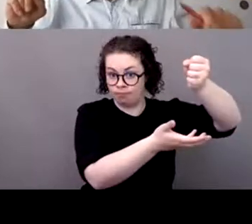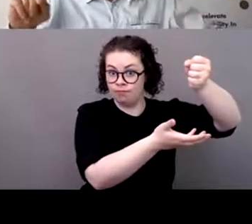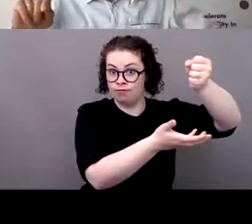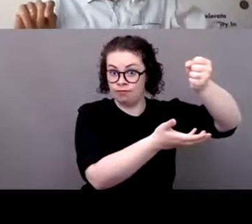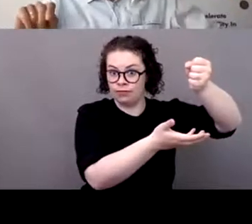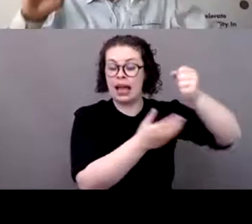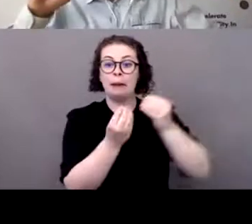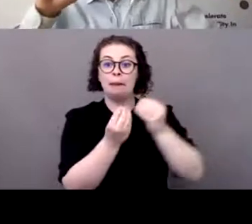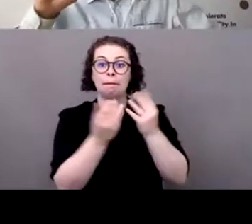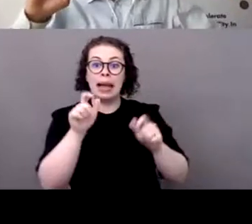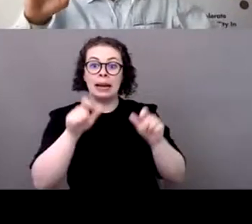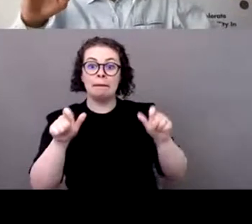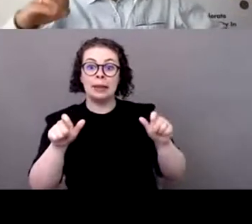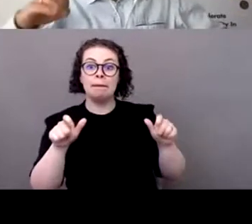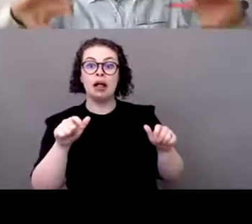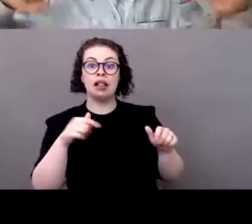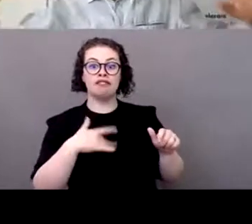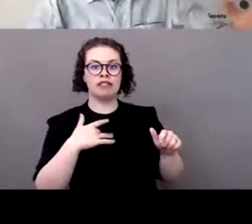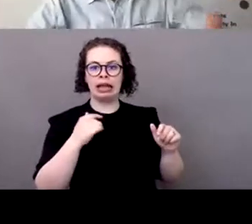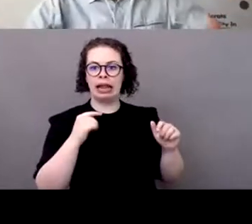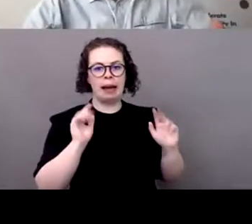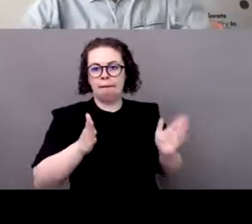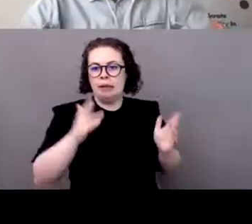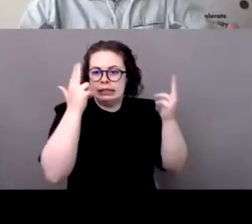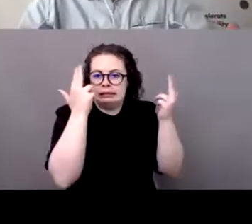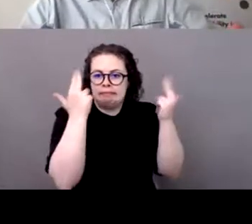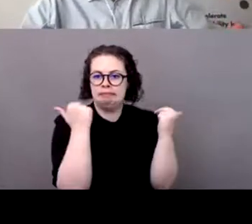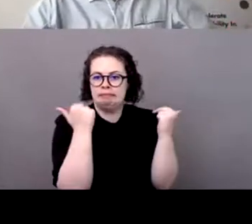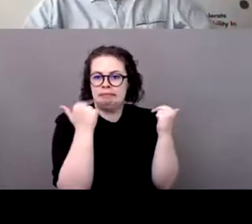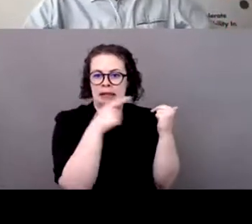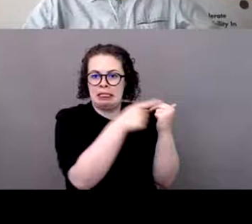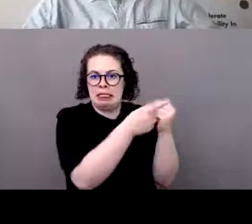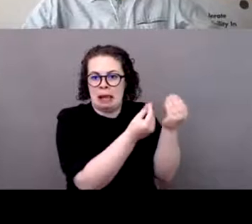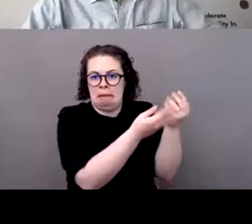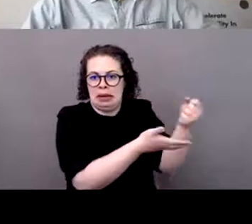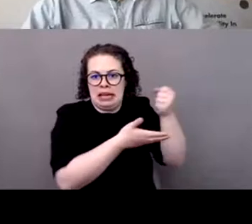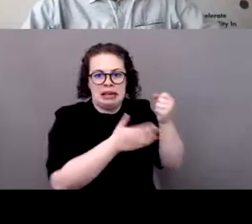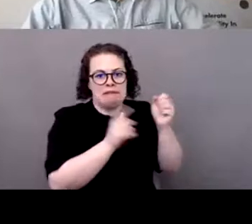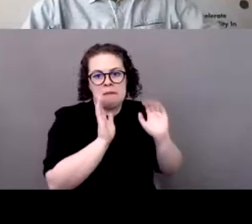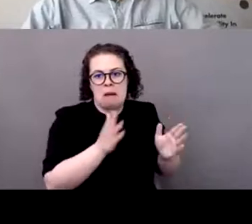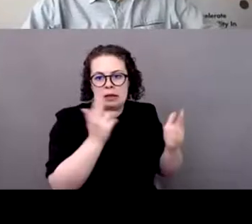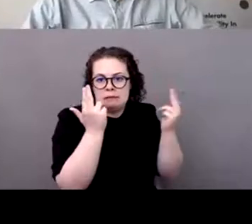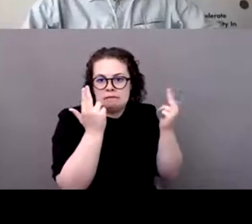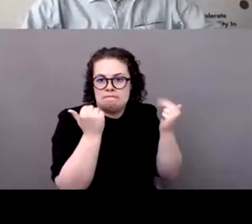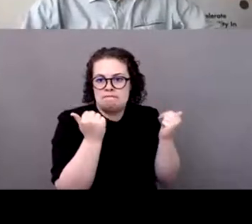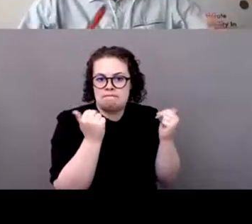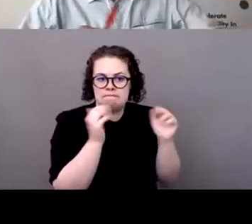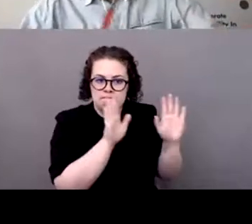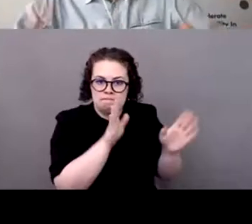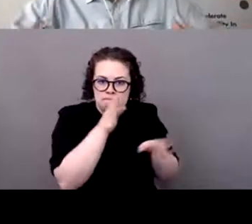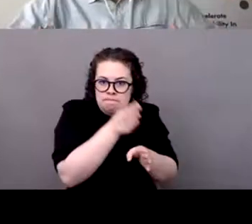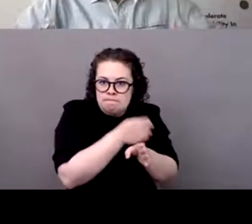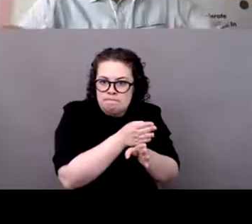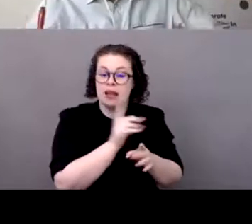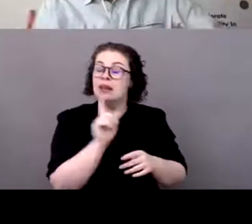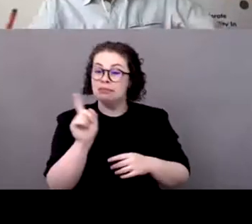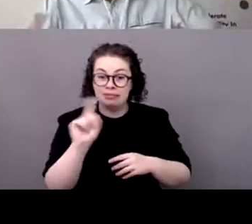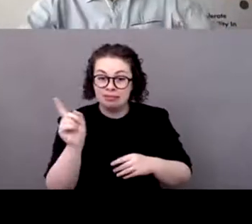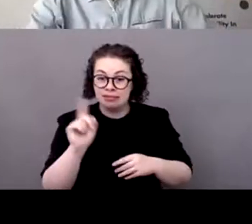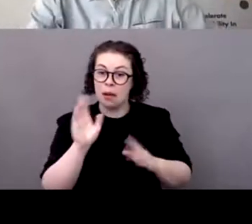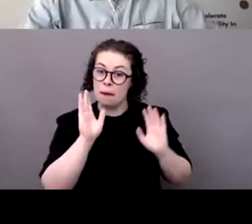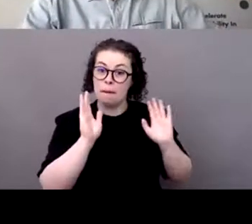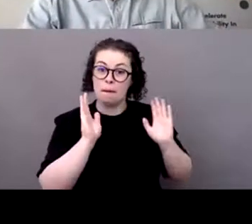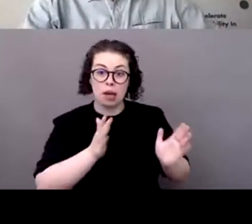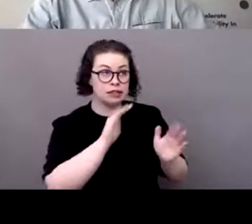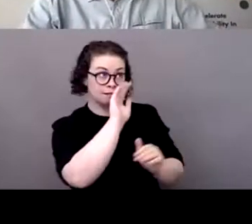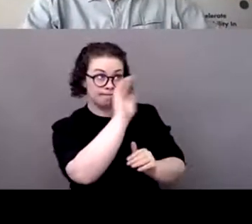sponsors. So I think, but somehow you need to involve them in the discussion, otherwise you're not going to get anywhere. So you need to play the right